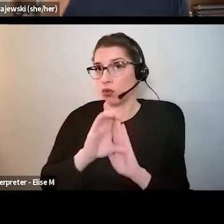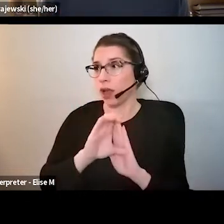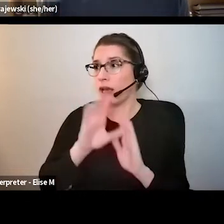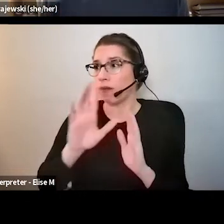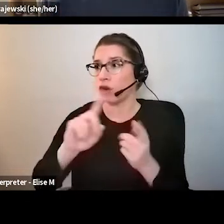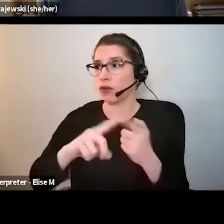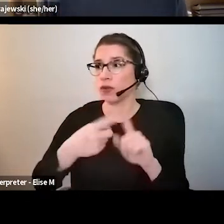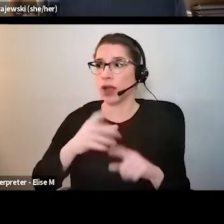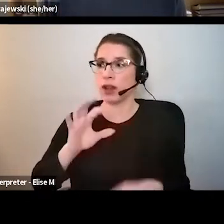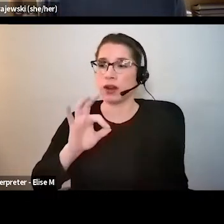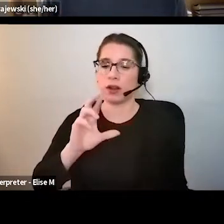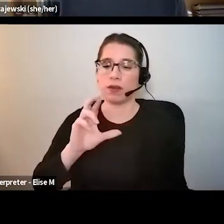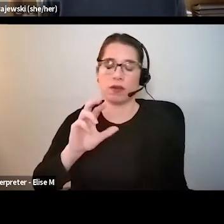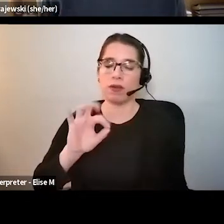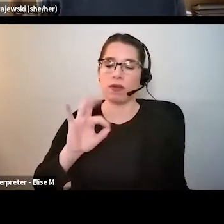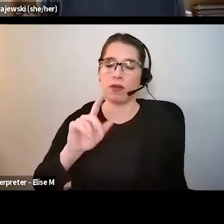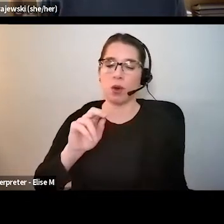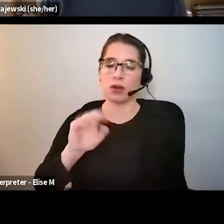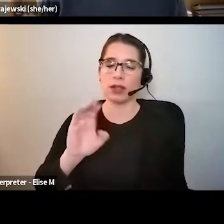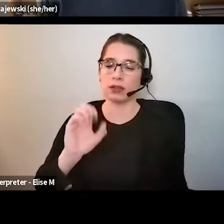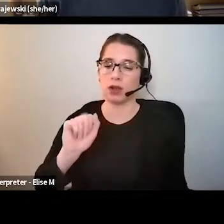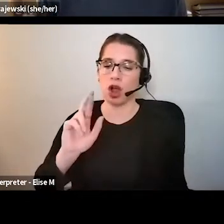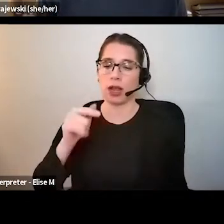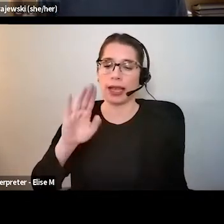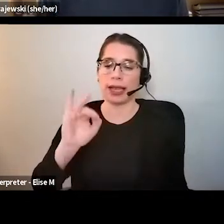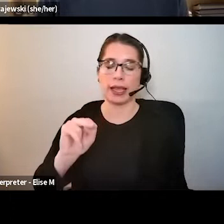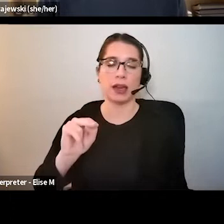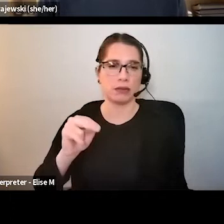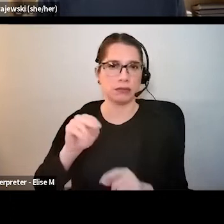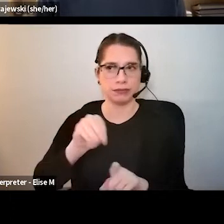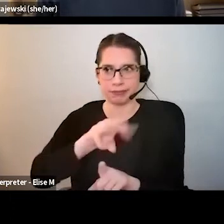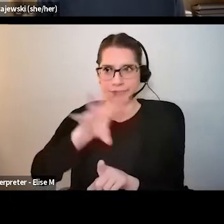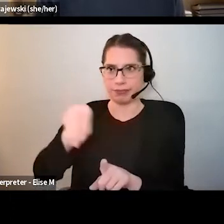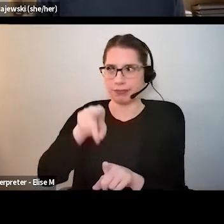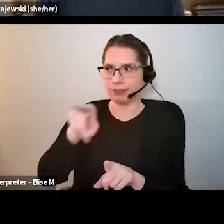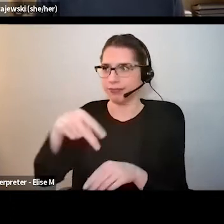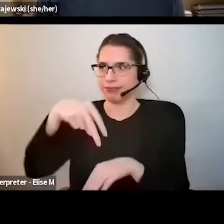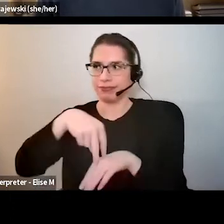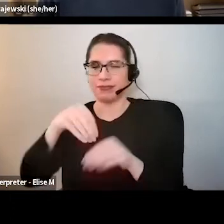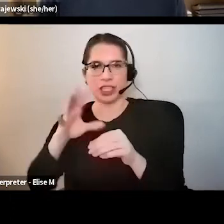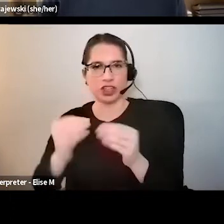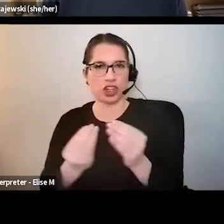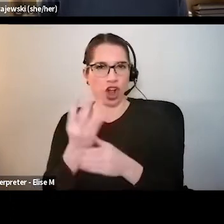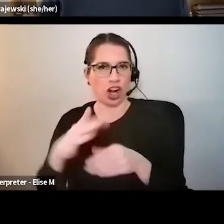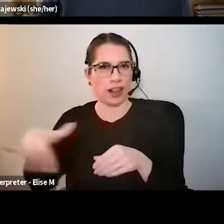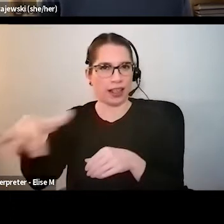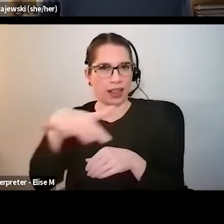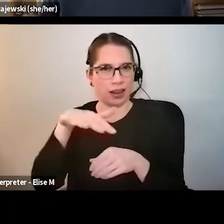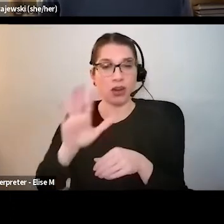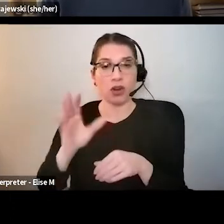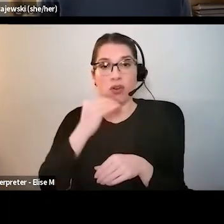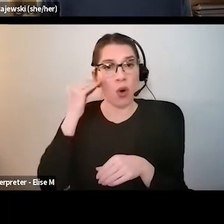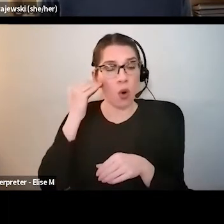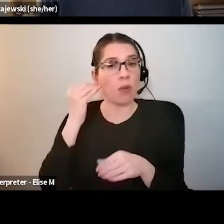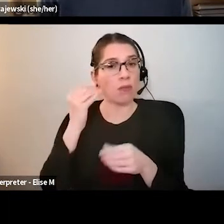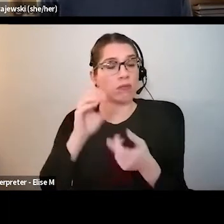Florence Arkin captures the artist in her garden. Frida's home was her studio, as well as a hub of